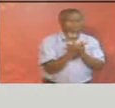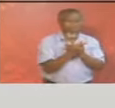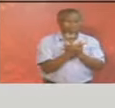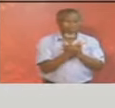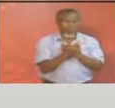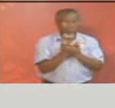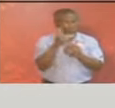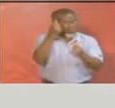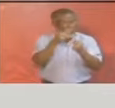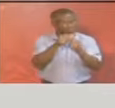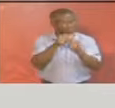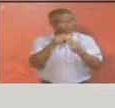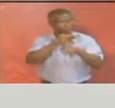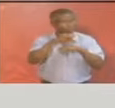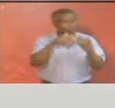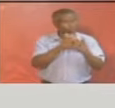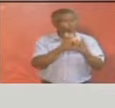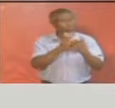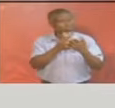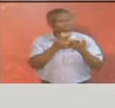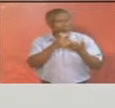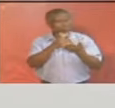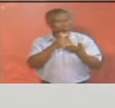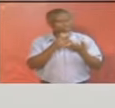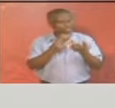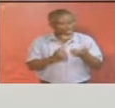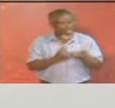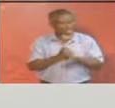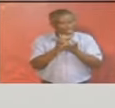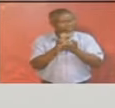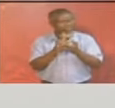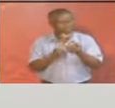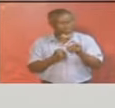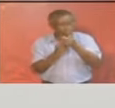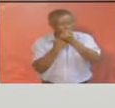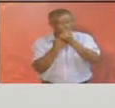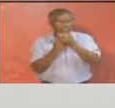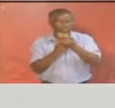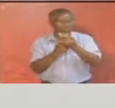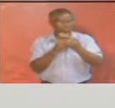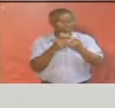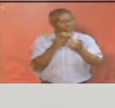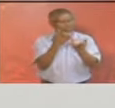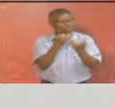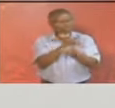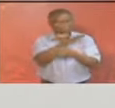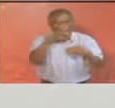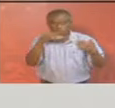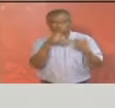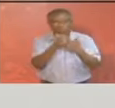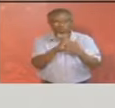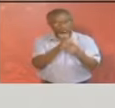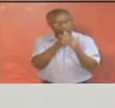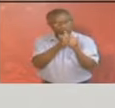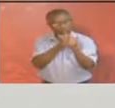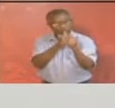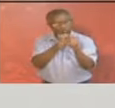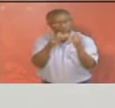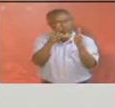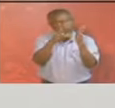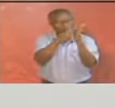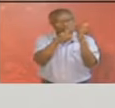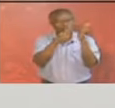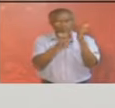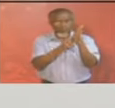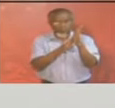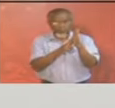part, and we just want to make sure the last few persons follow the new normal guidelines, and we all continue. Today, we were